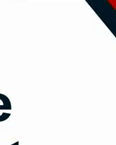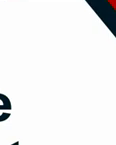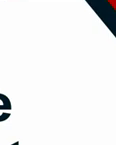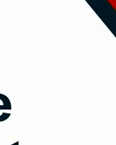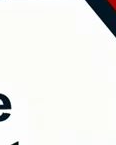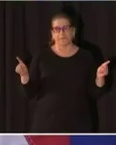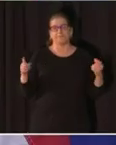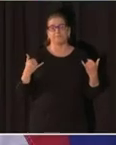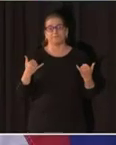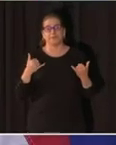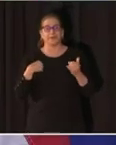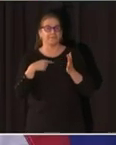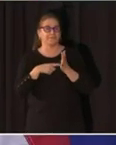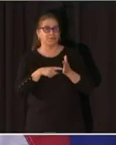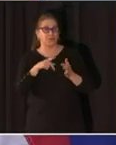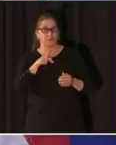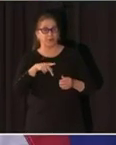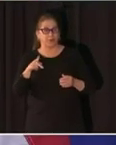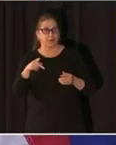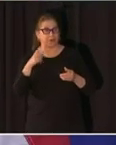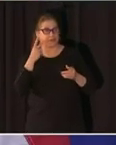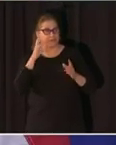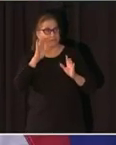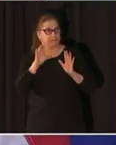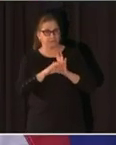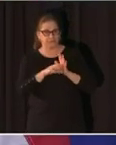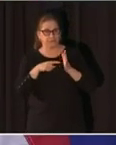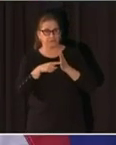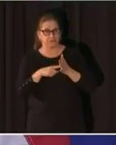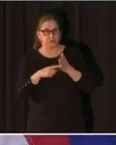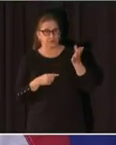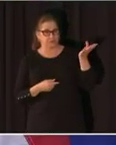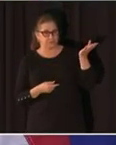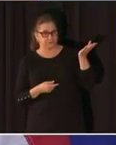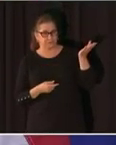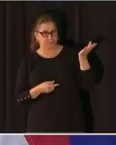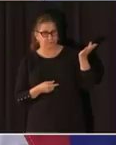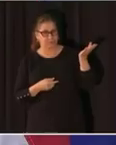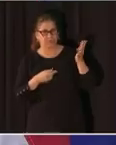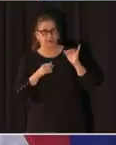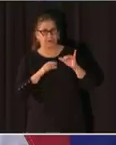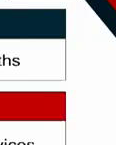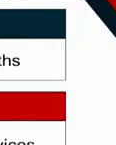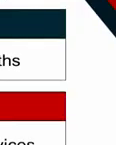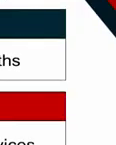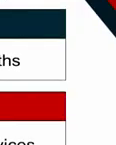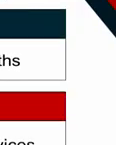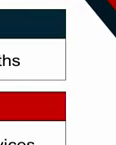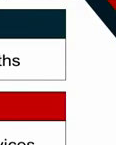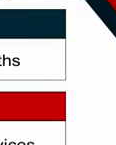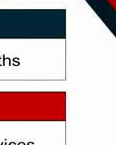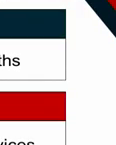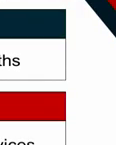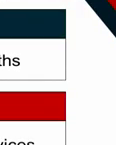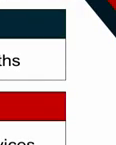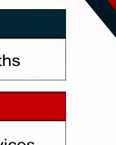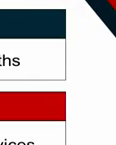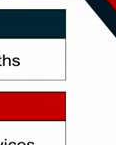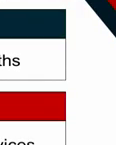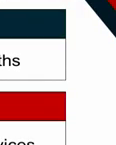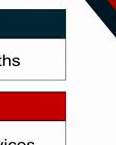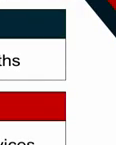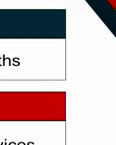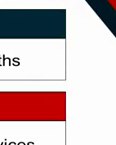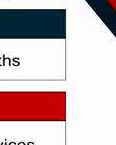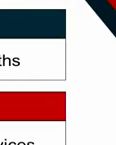talk about those vulnerable populations. And they include residents who are in the custody of DC